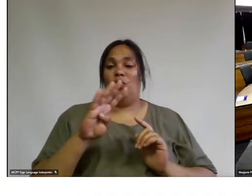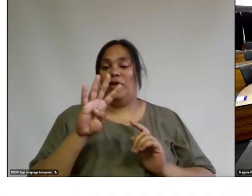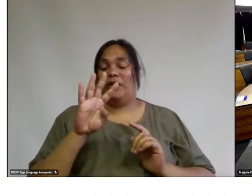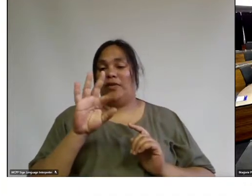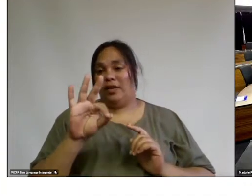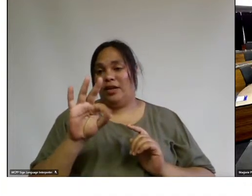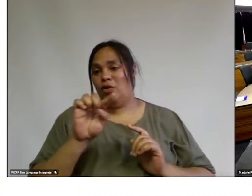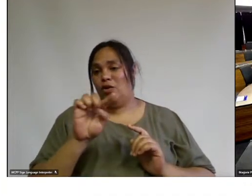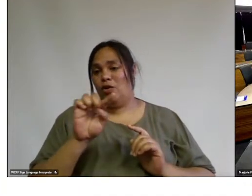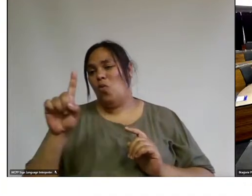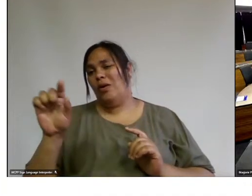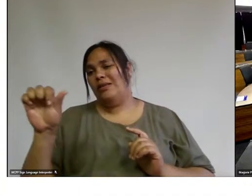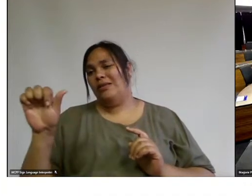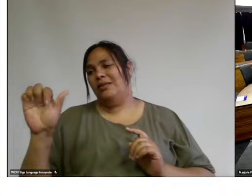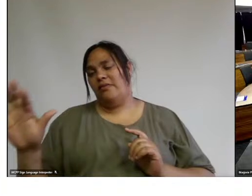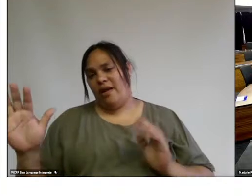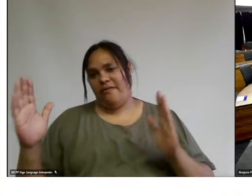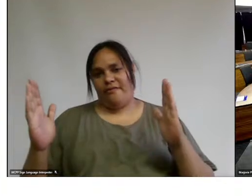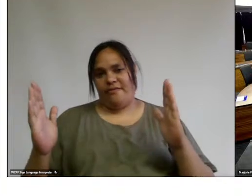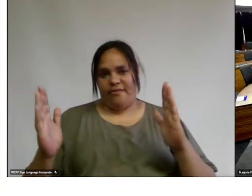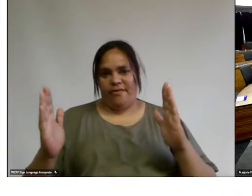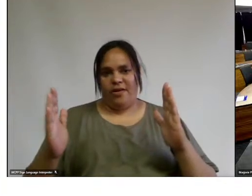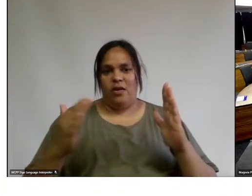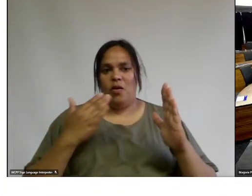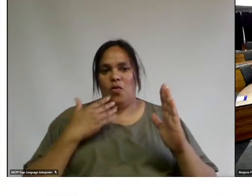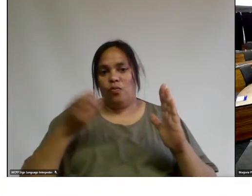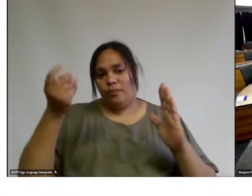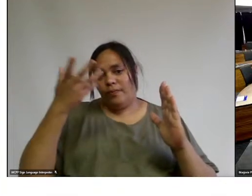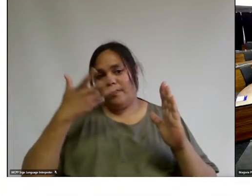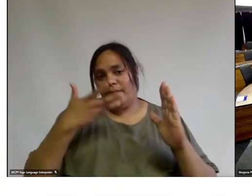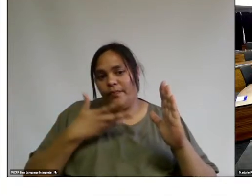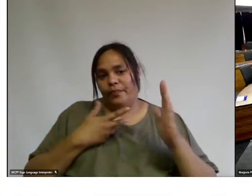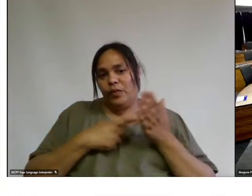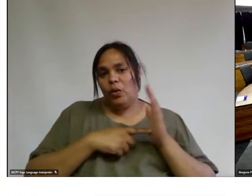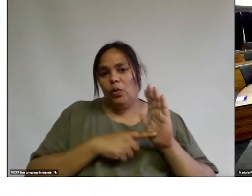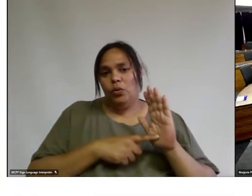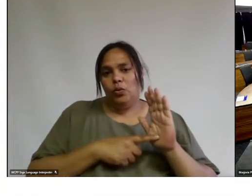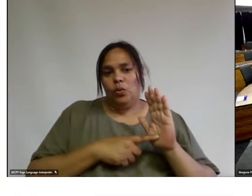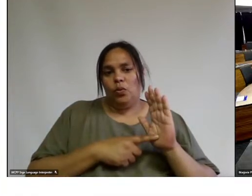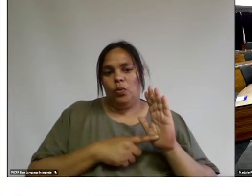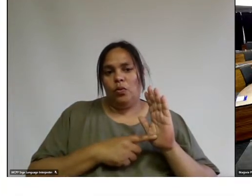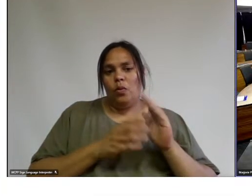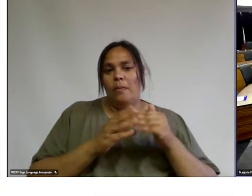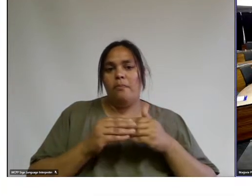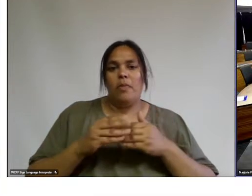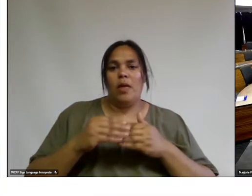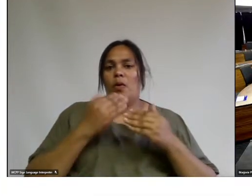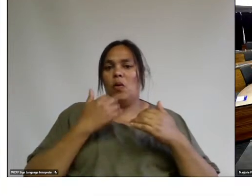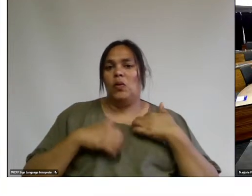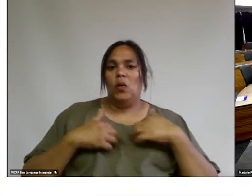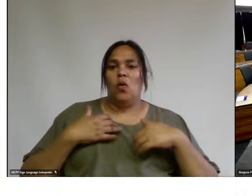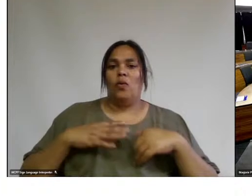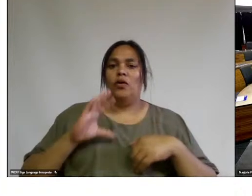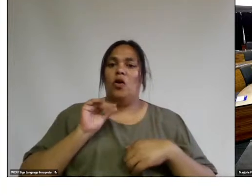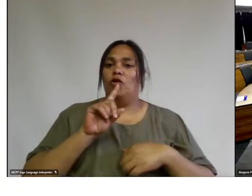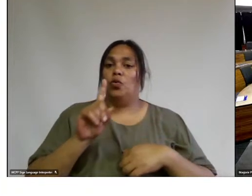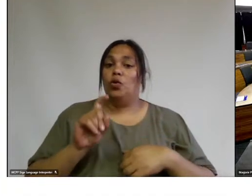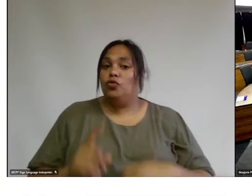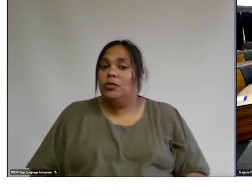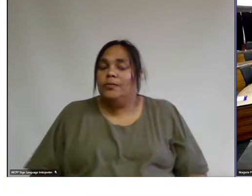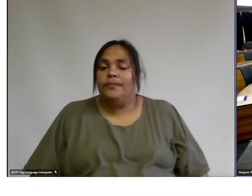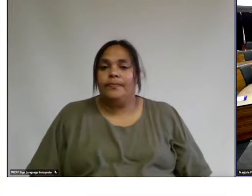until 165. Can I get an indication of those members who would like to ask questions?